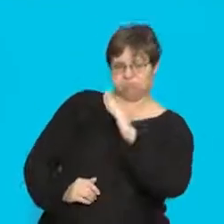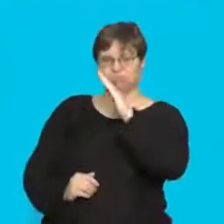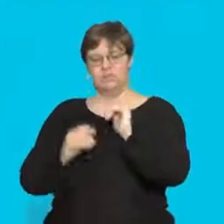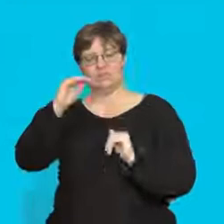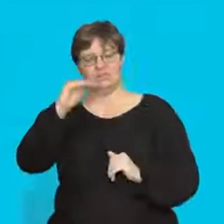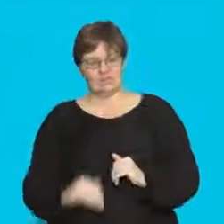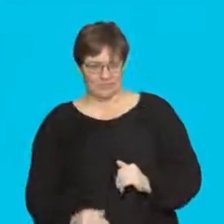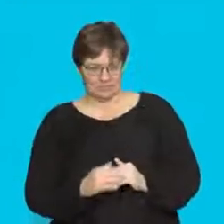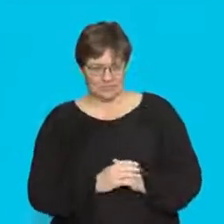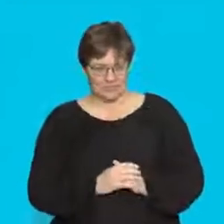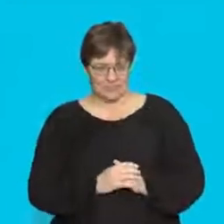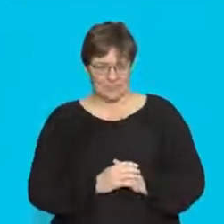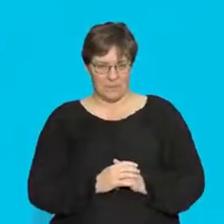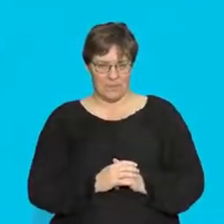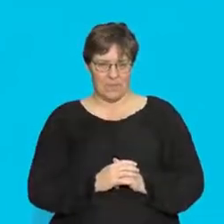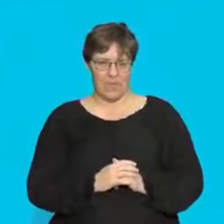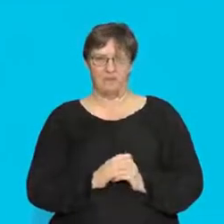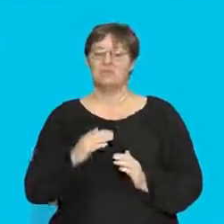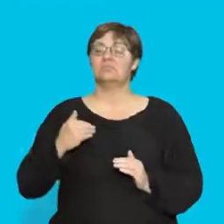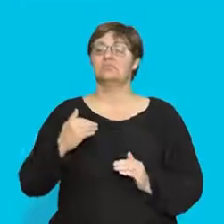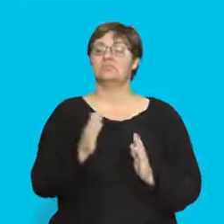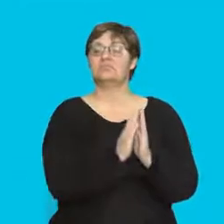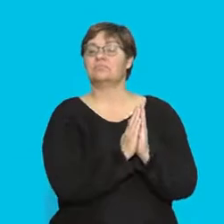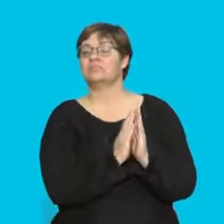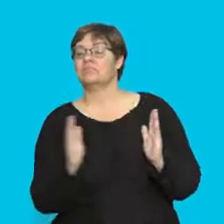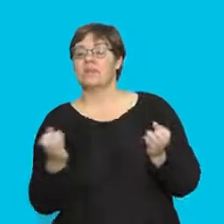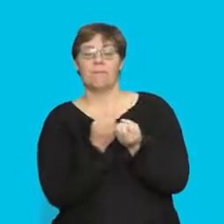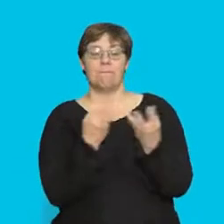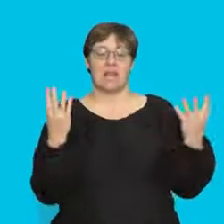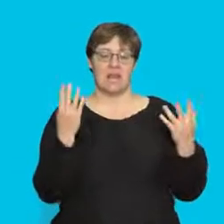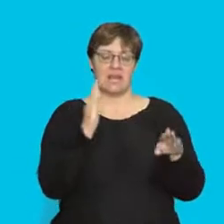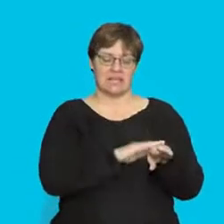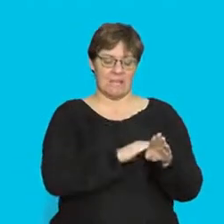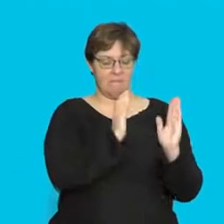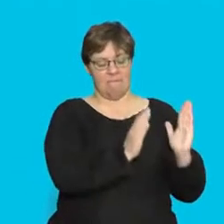increasing, decreasing again over many, many